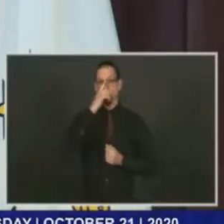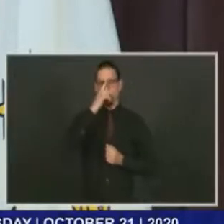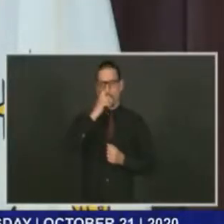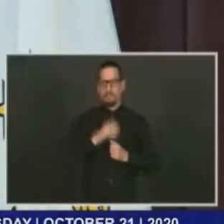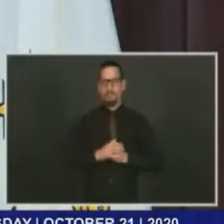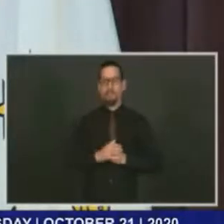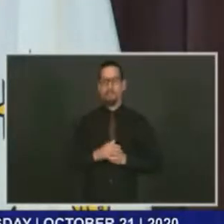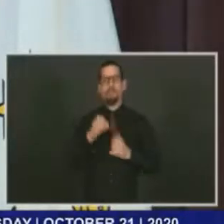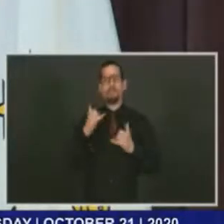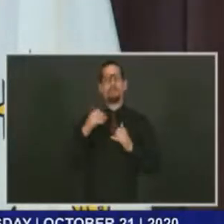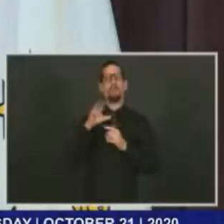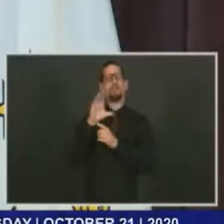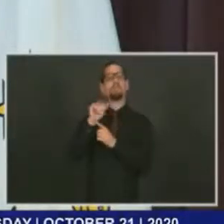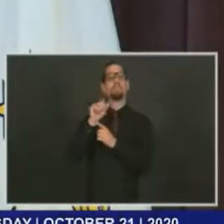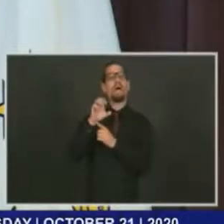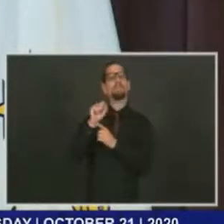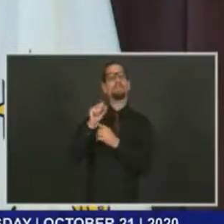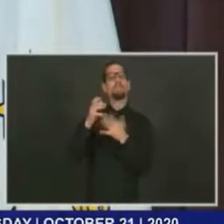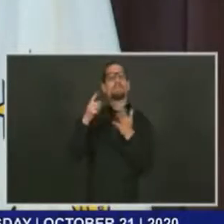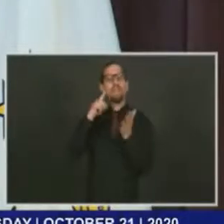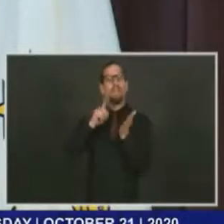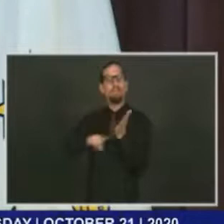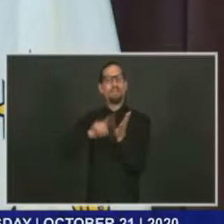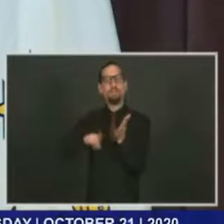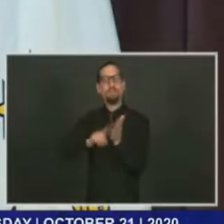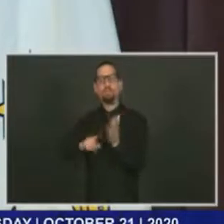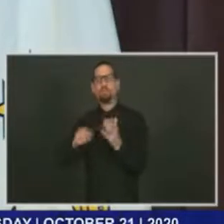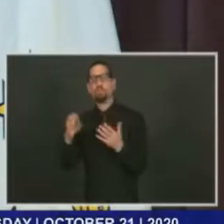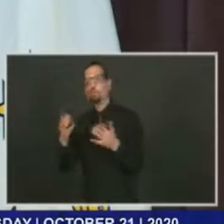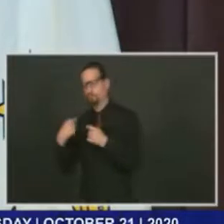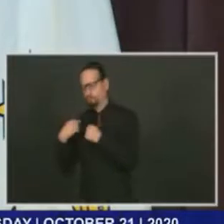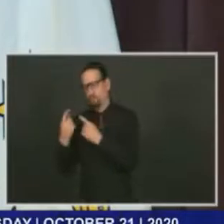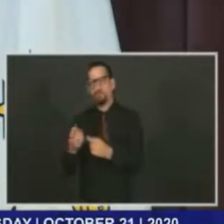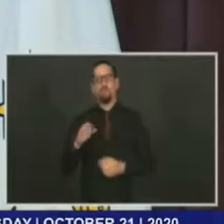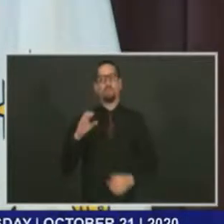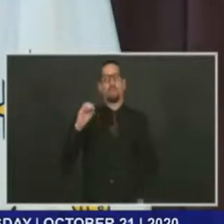investigations. Between October 6th and October 12th, we identified